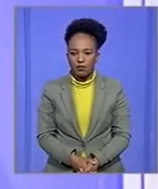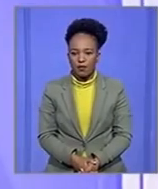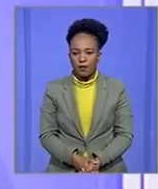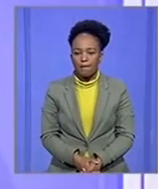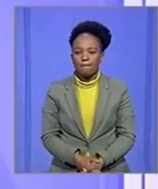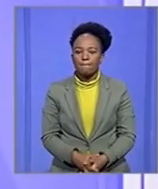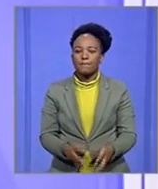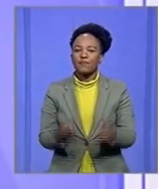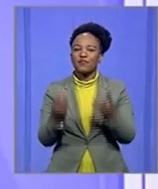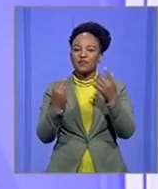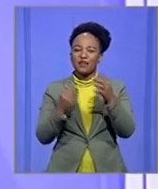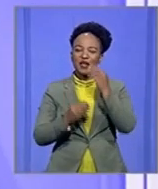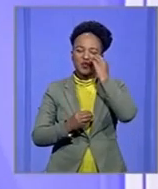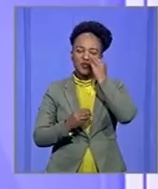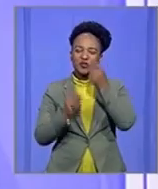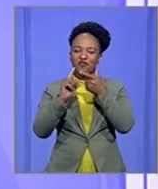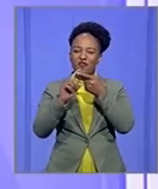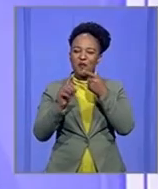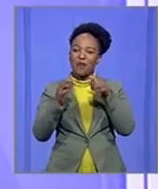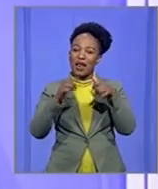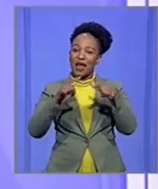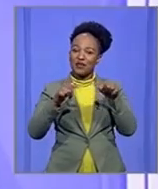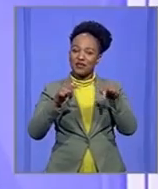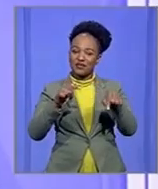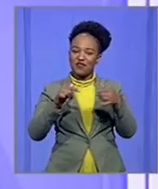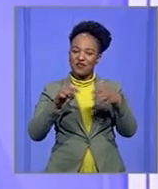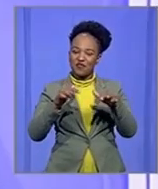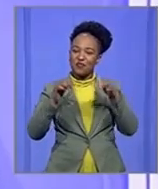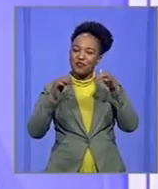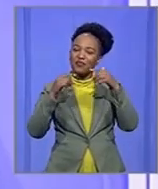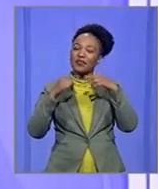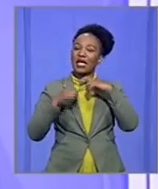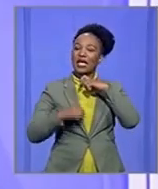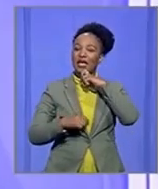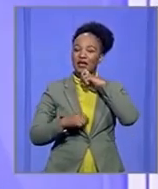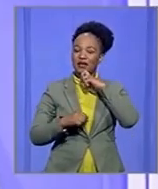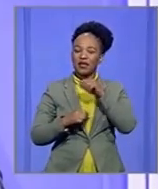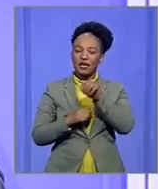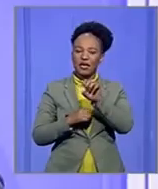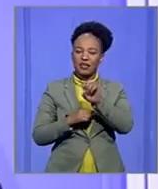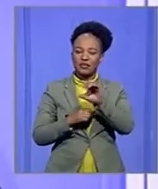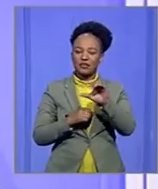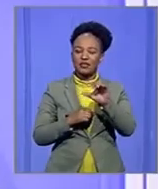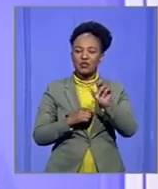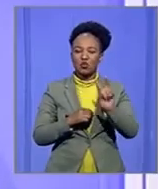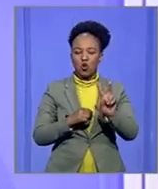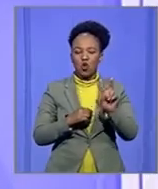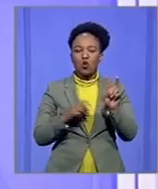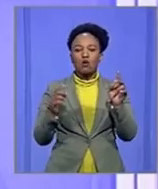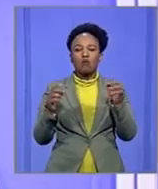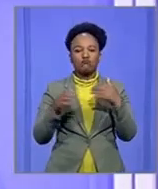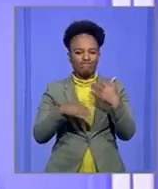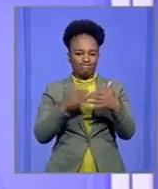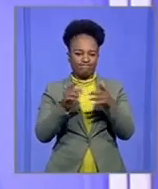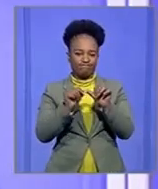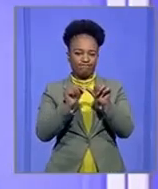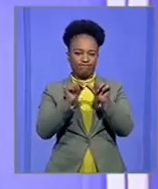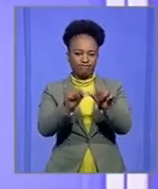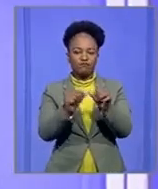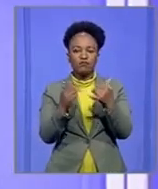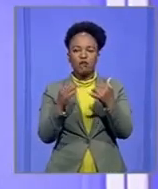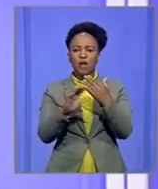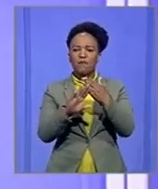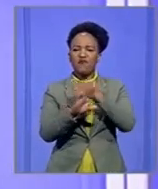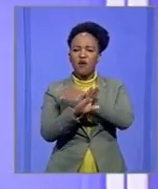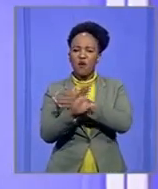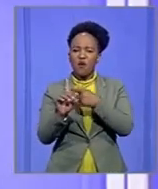Ditaba ka puo ya marena ya Sesotho di tswela pele ho SABC2. Ha re fetele tlalehonyane ye mo re neng re buisana le